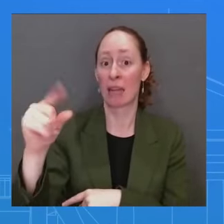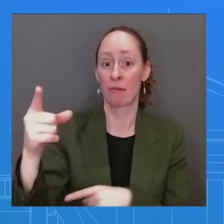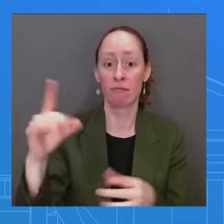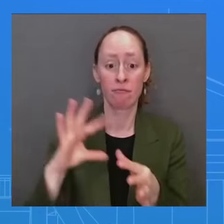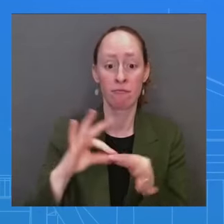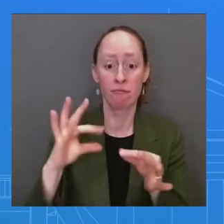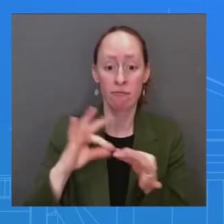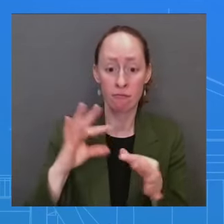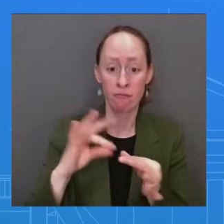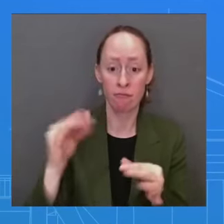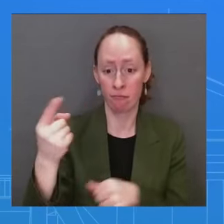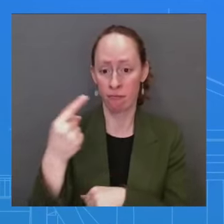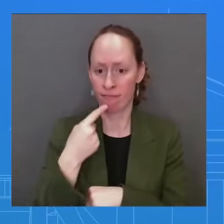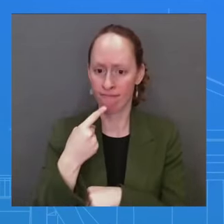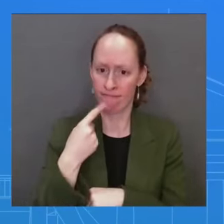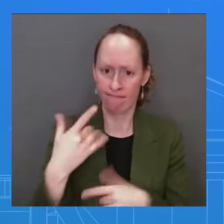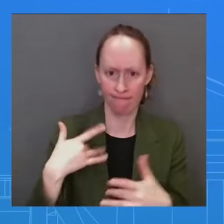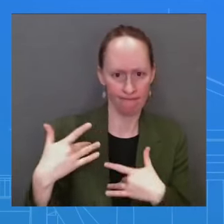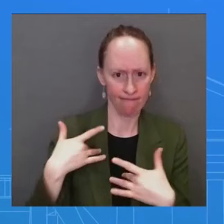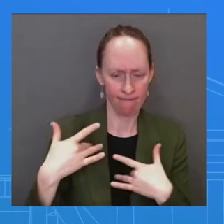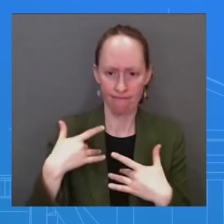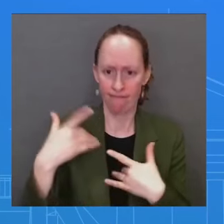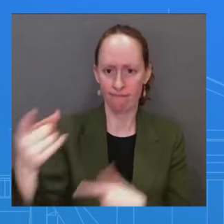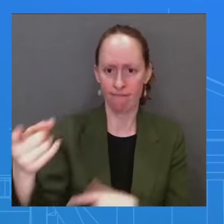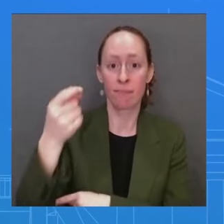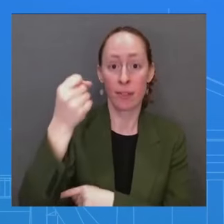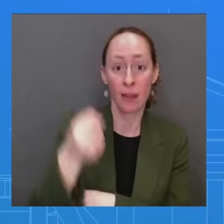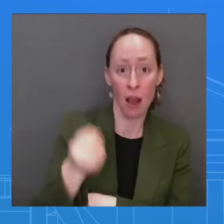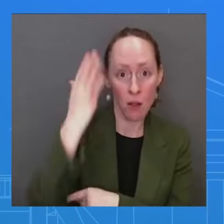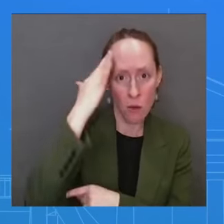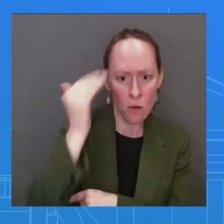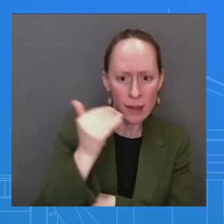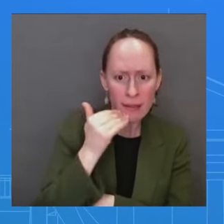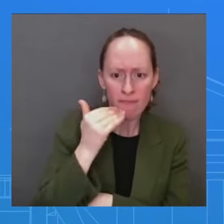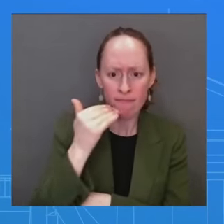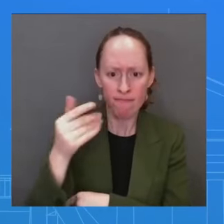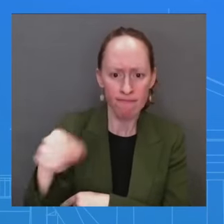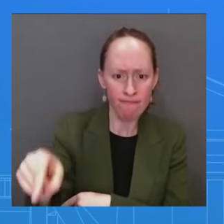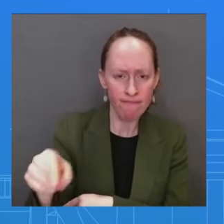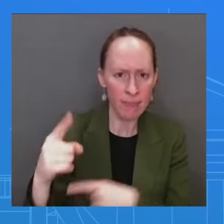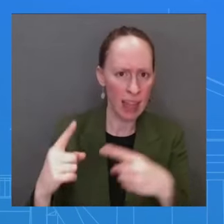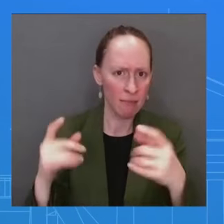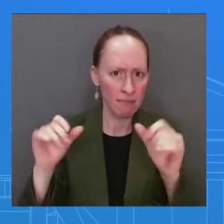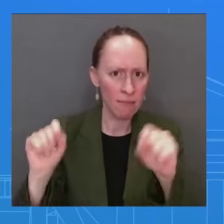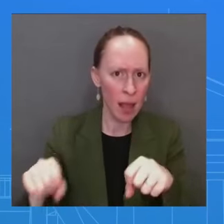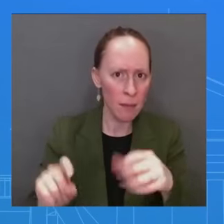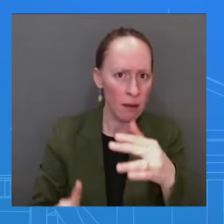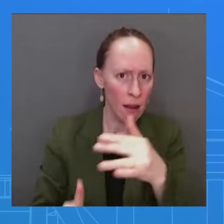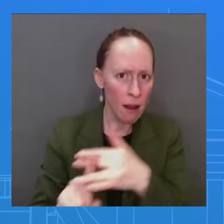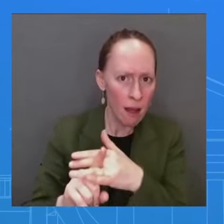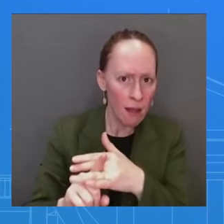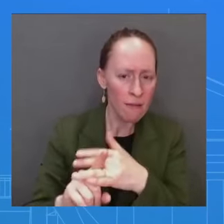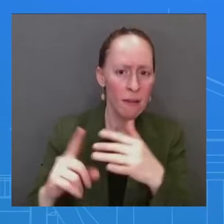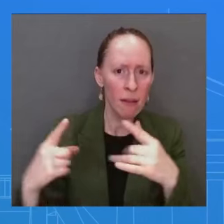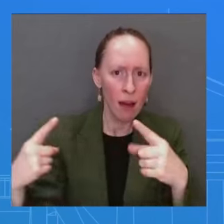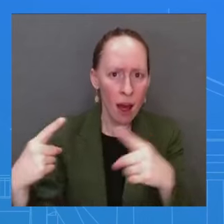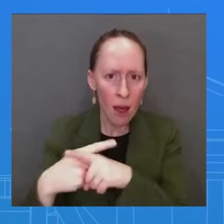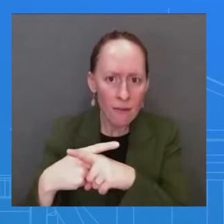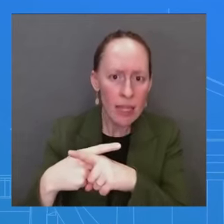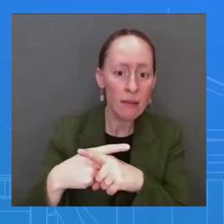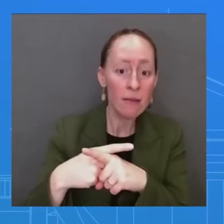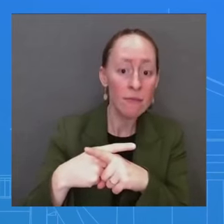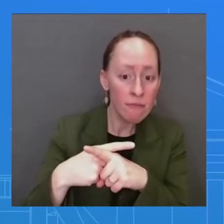Peninsula this year, and North Korea continues to fire artillery fire at